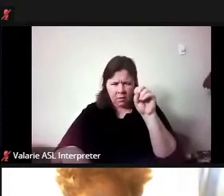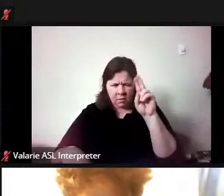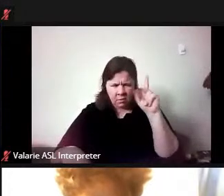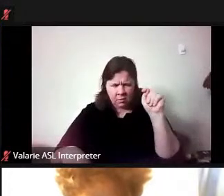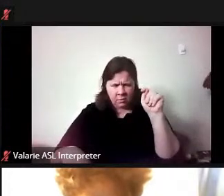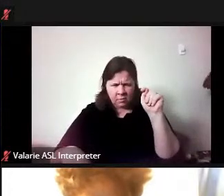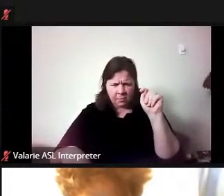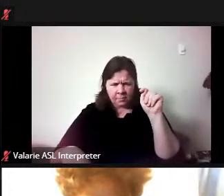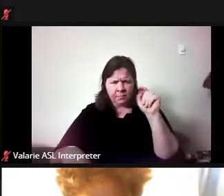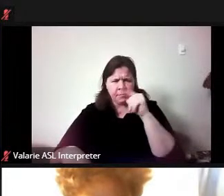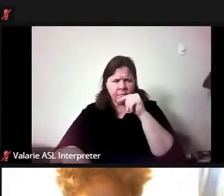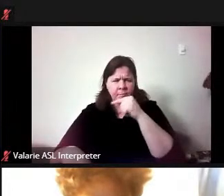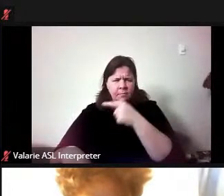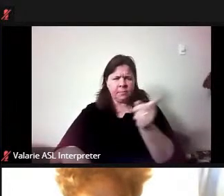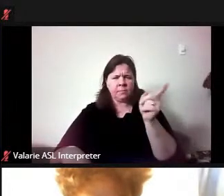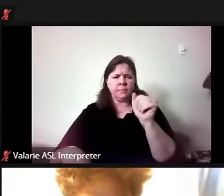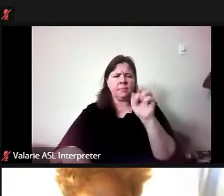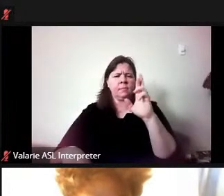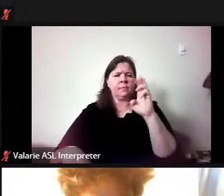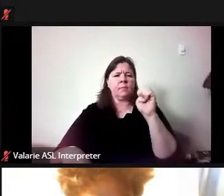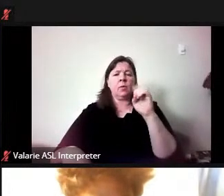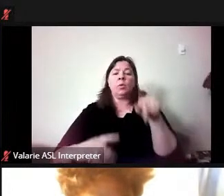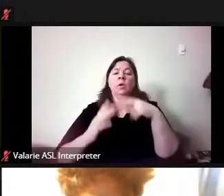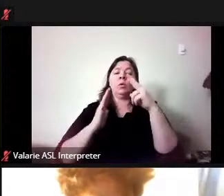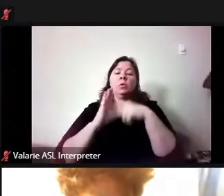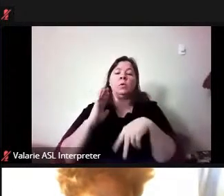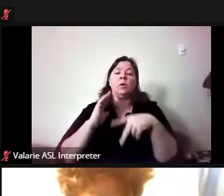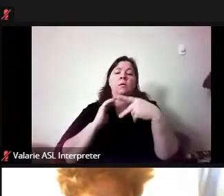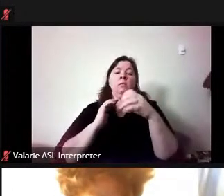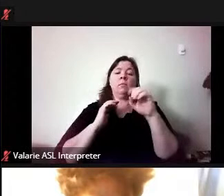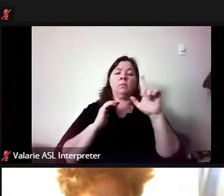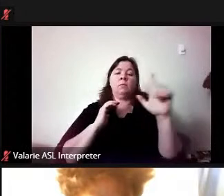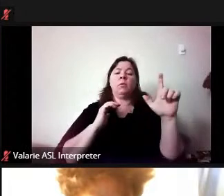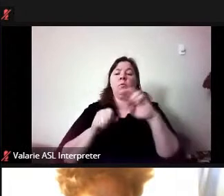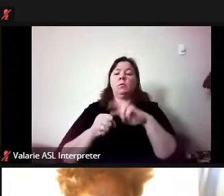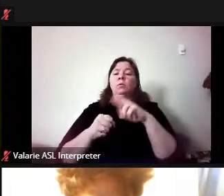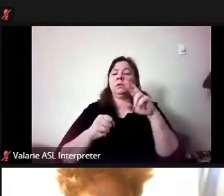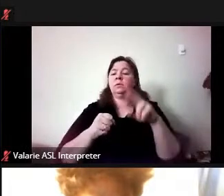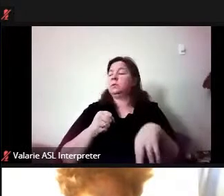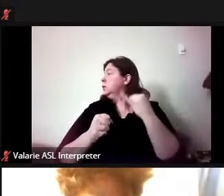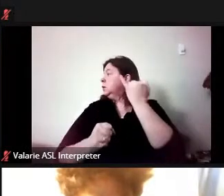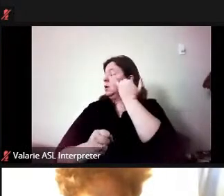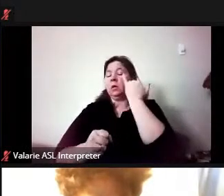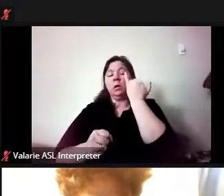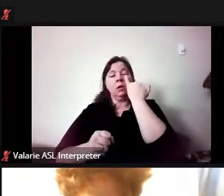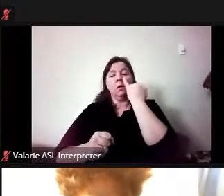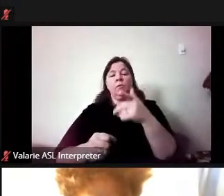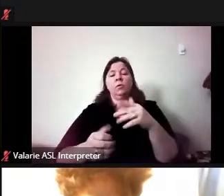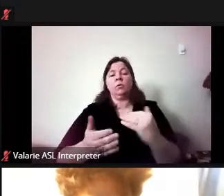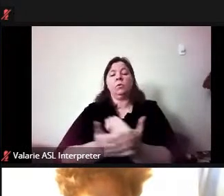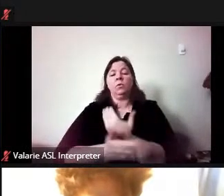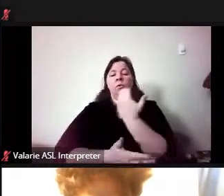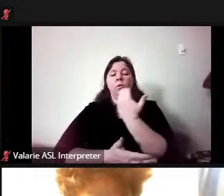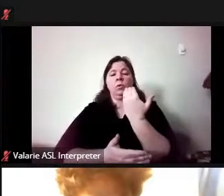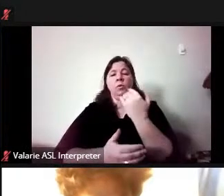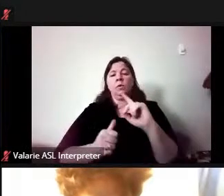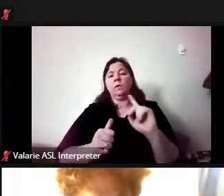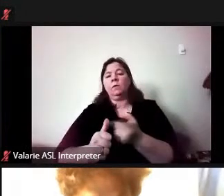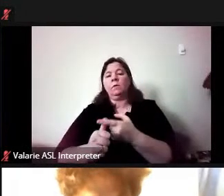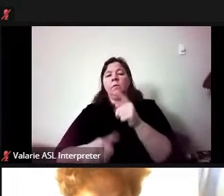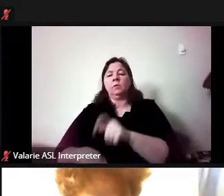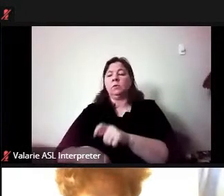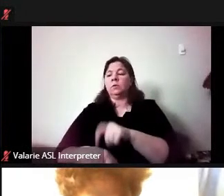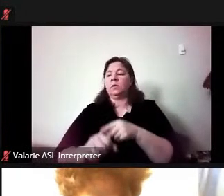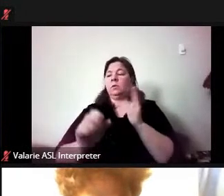who those guests are once we read the poll results. But if you are new and this is the first time you've joined anything to